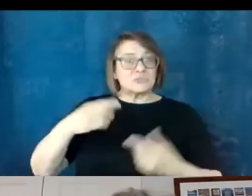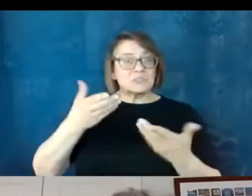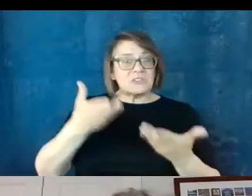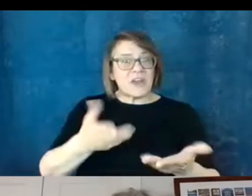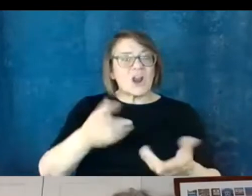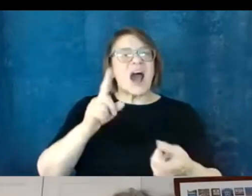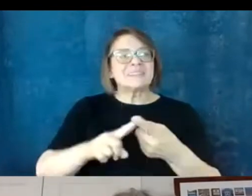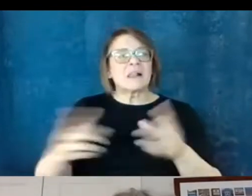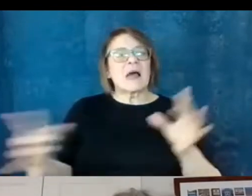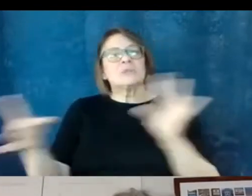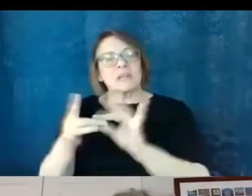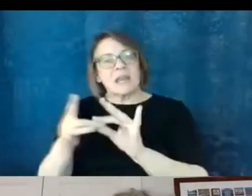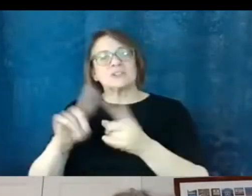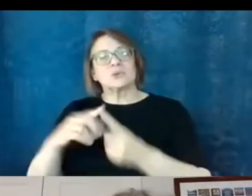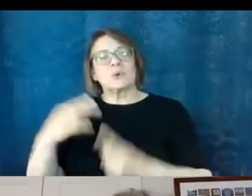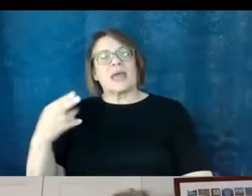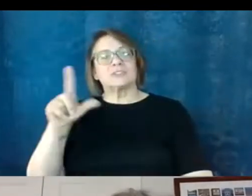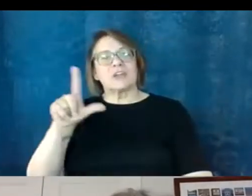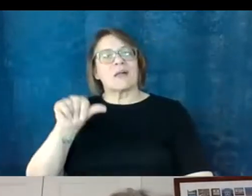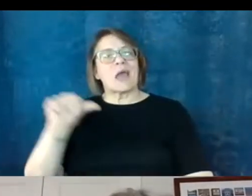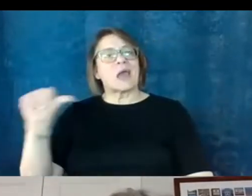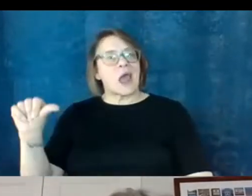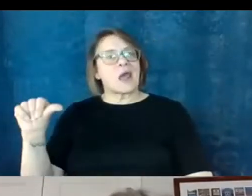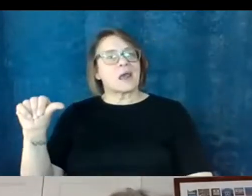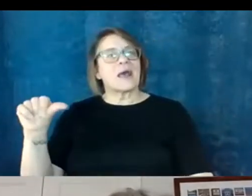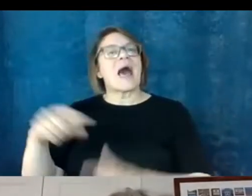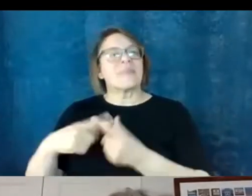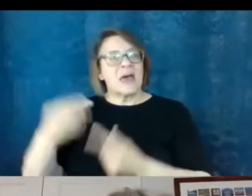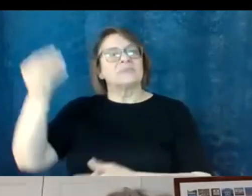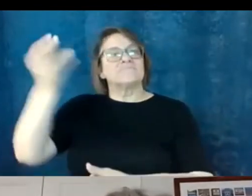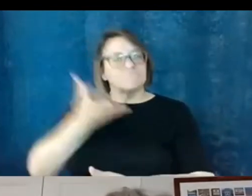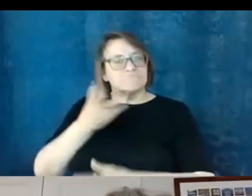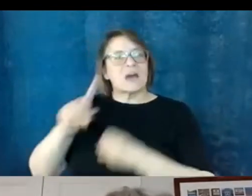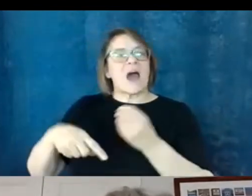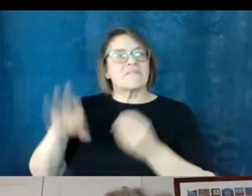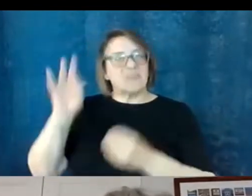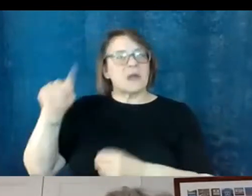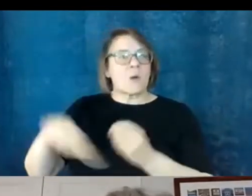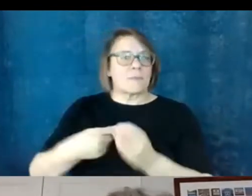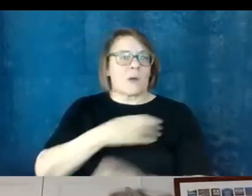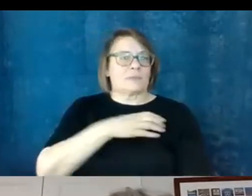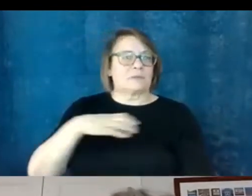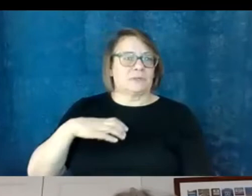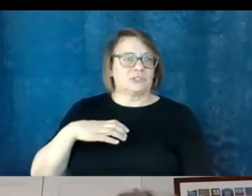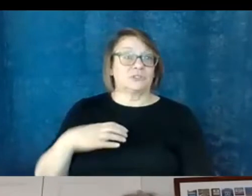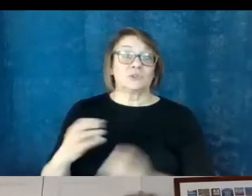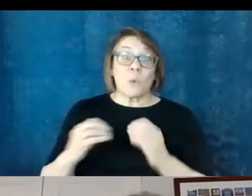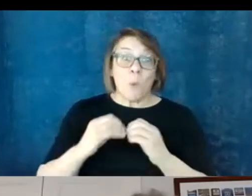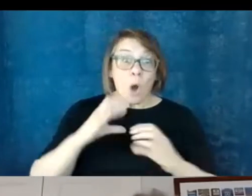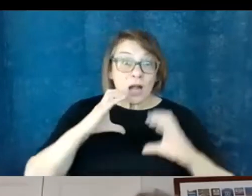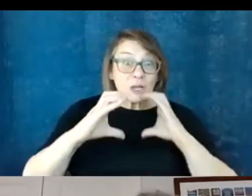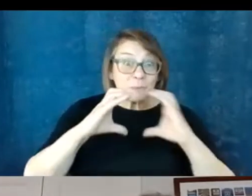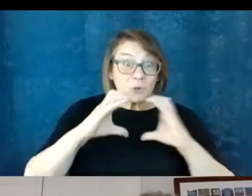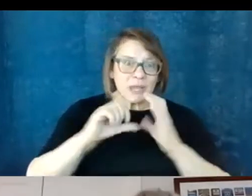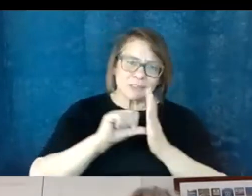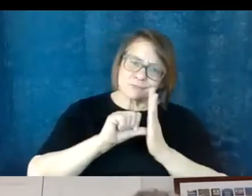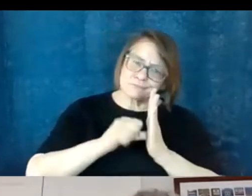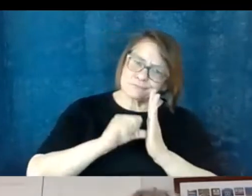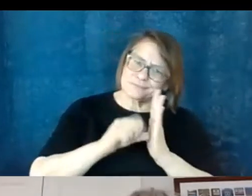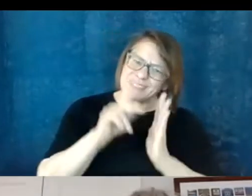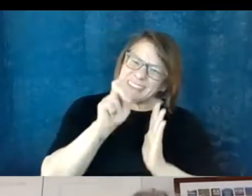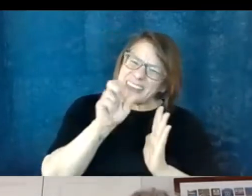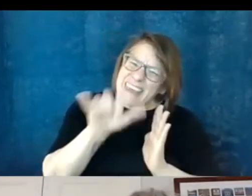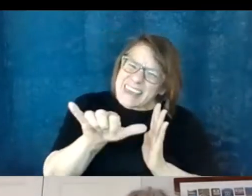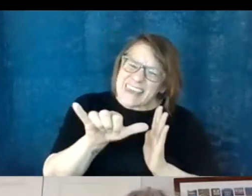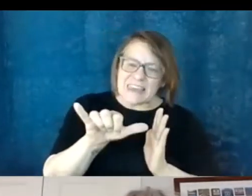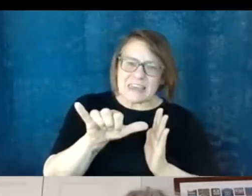I got connected with HLAA. So I think more communication is really key